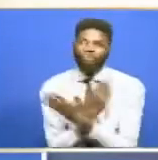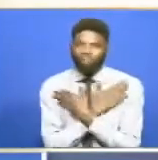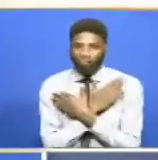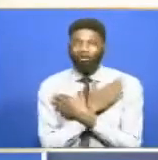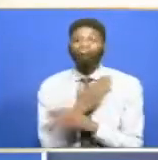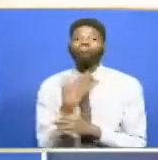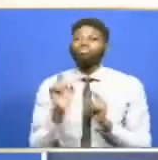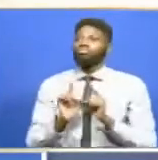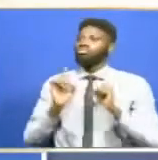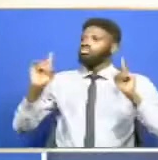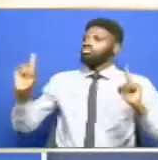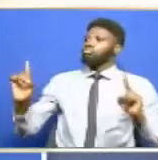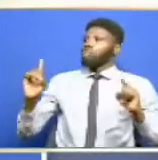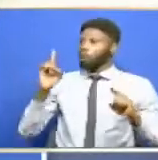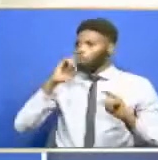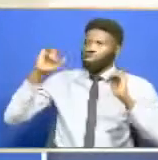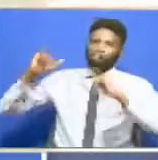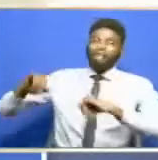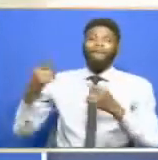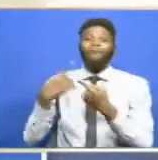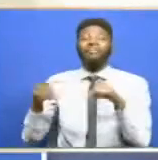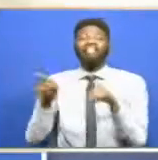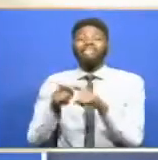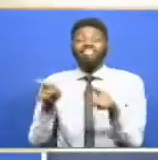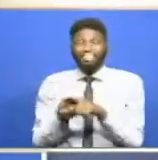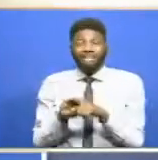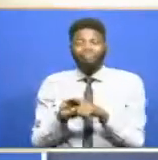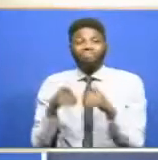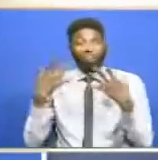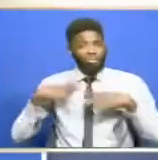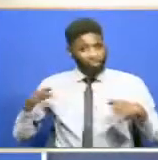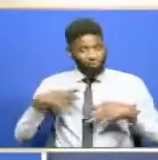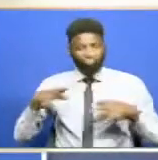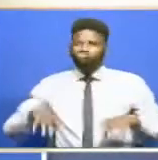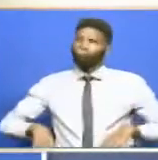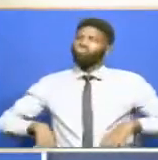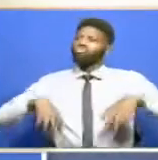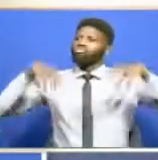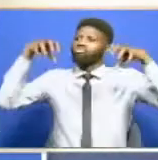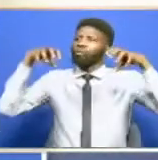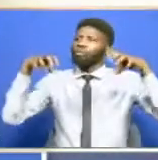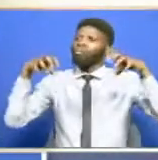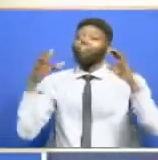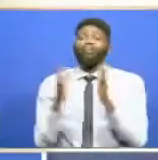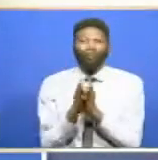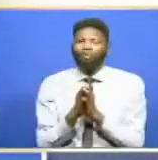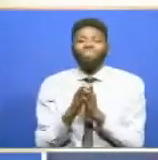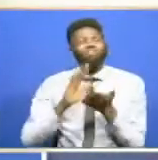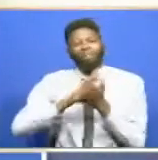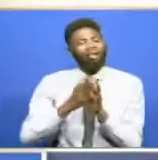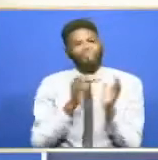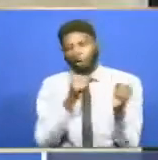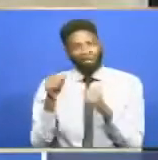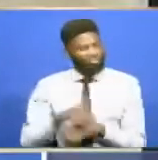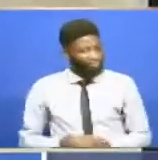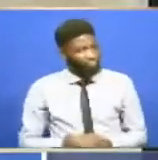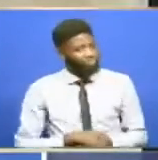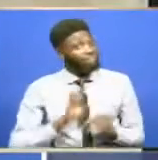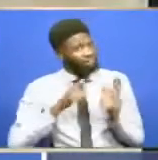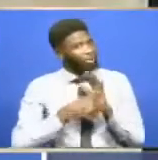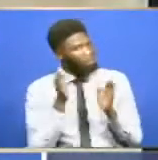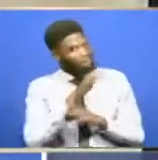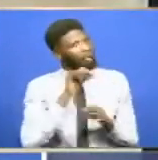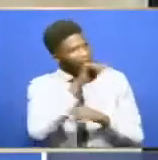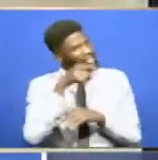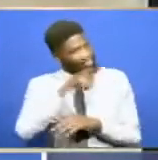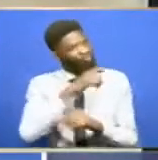social distance, stay at home, and the same people are the people you grew with, so it was really hard. Mm-hmm. Yeah, I'll get back to you and ask you how you